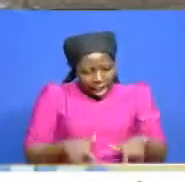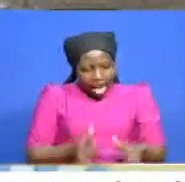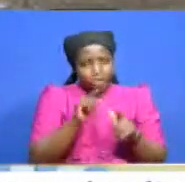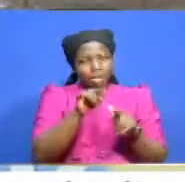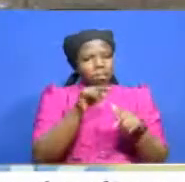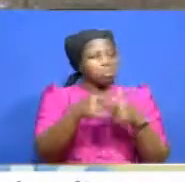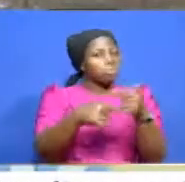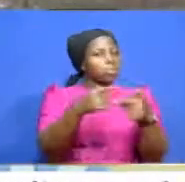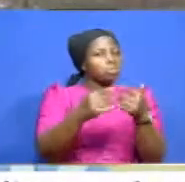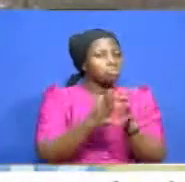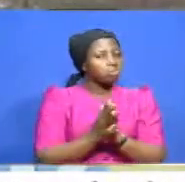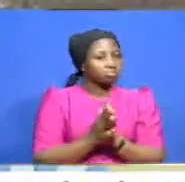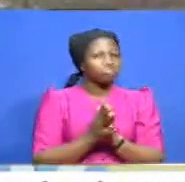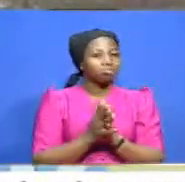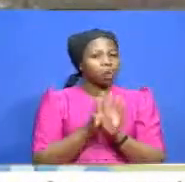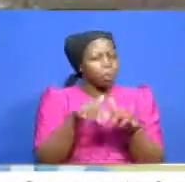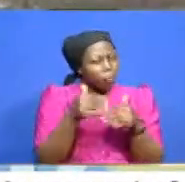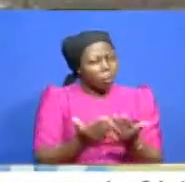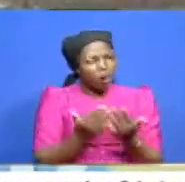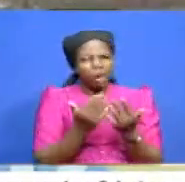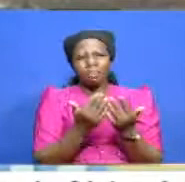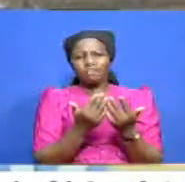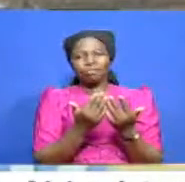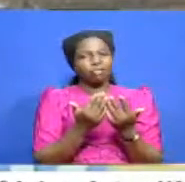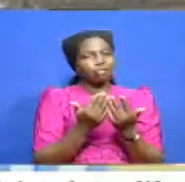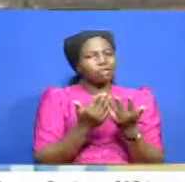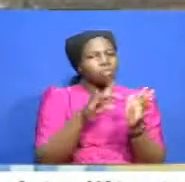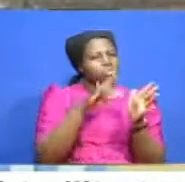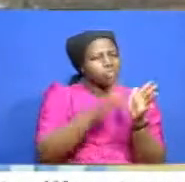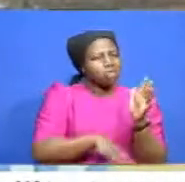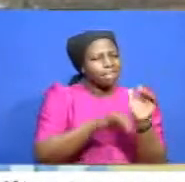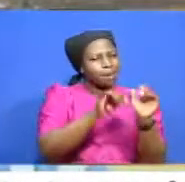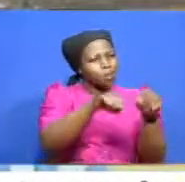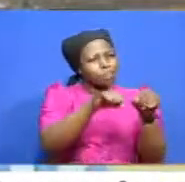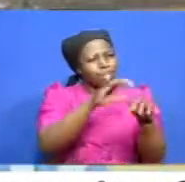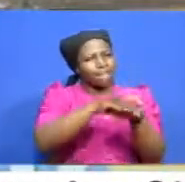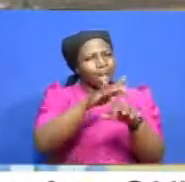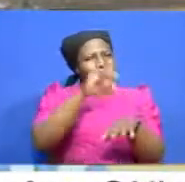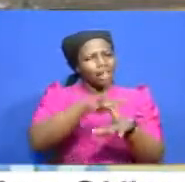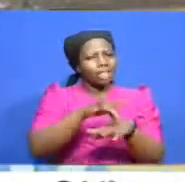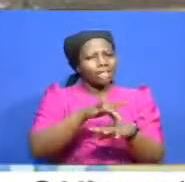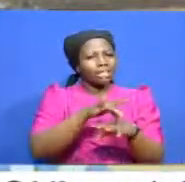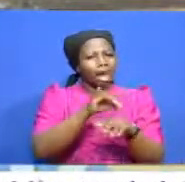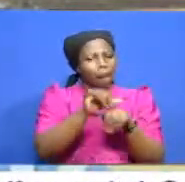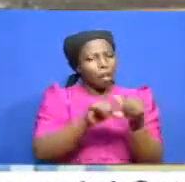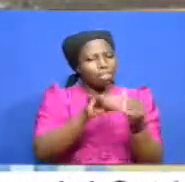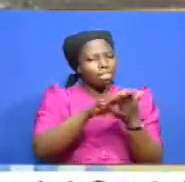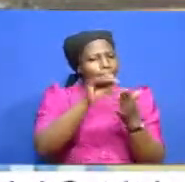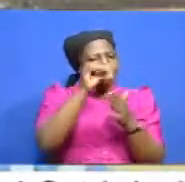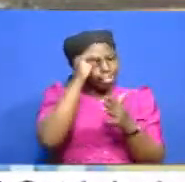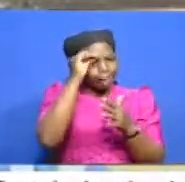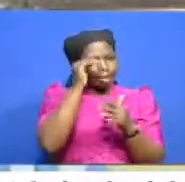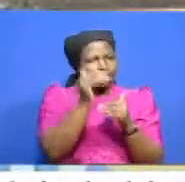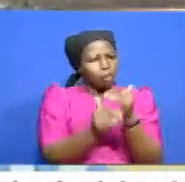or what is it that is going to be affected in terms of how the learning cycle goes on in our country?